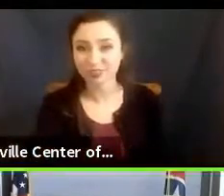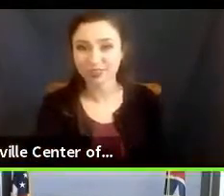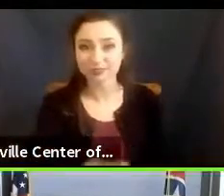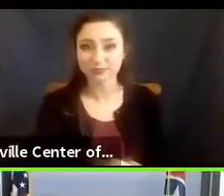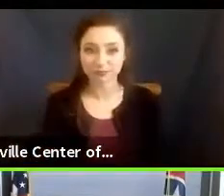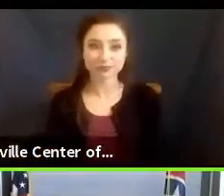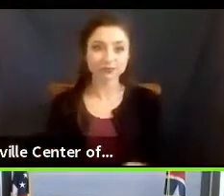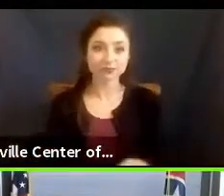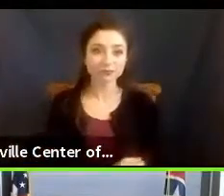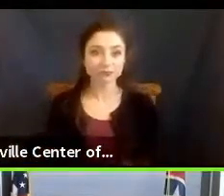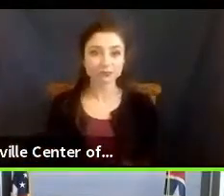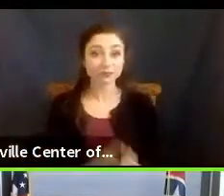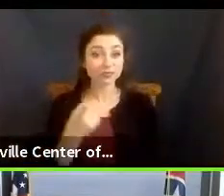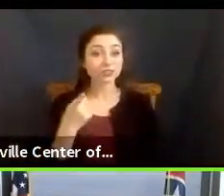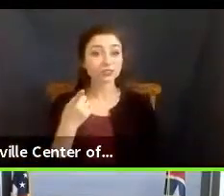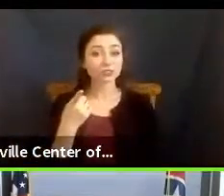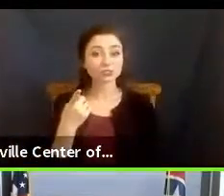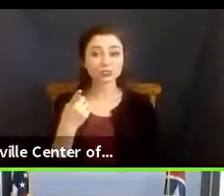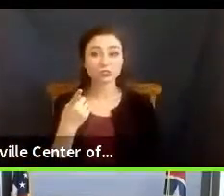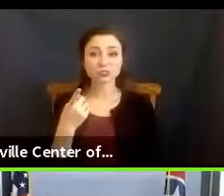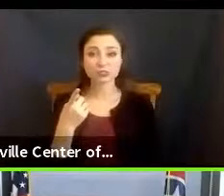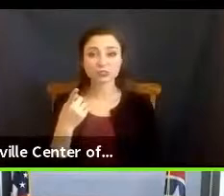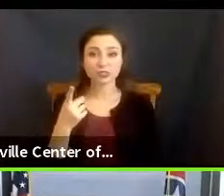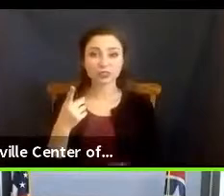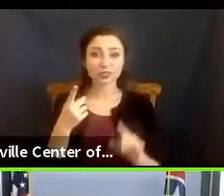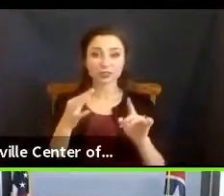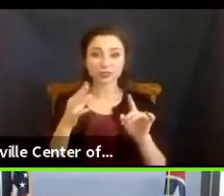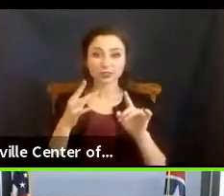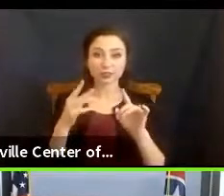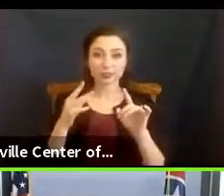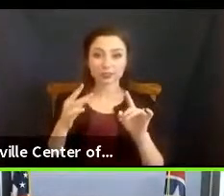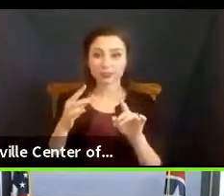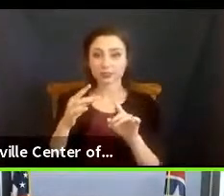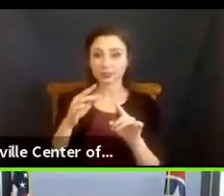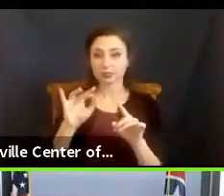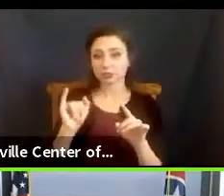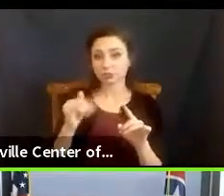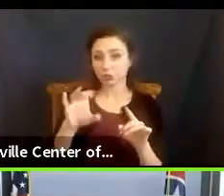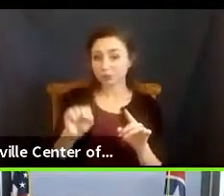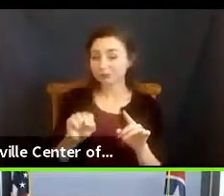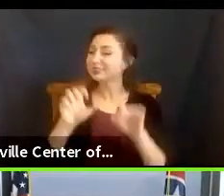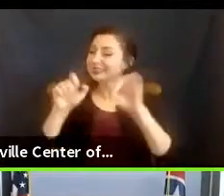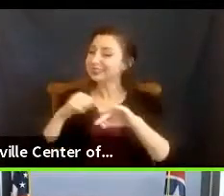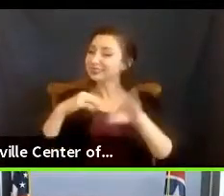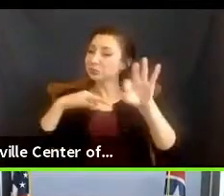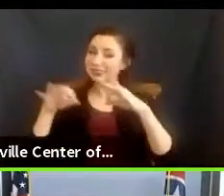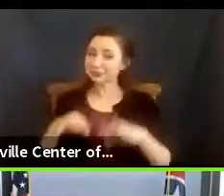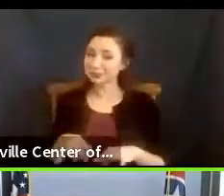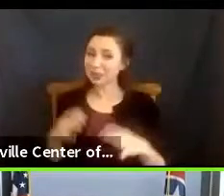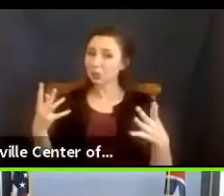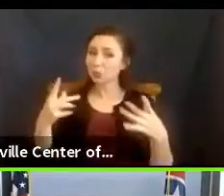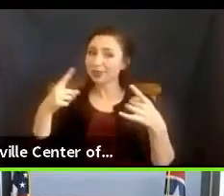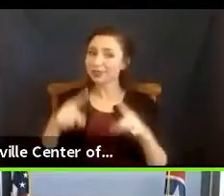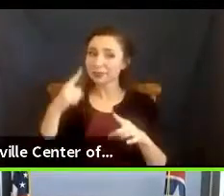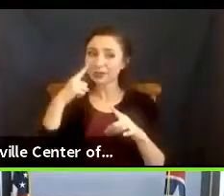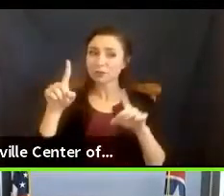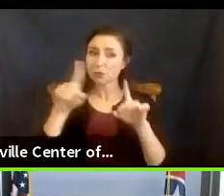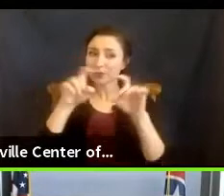Dr. Buchanan? Yes. Can you flesh out what's happening or what happened with the testing, please?